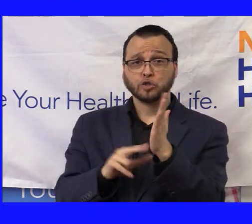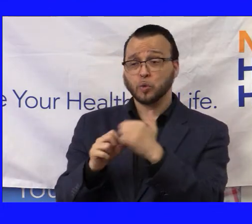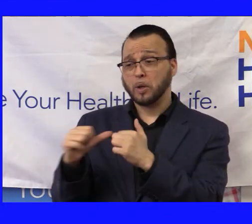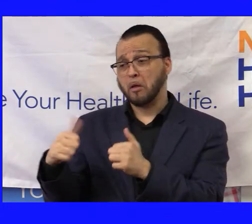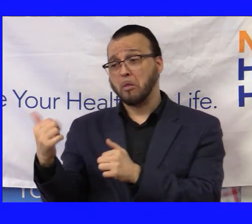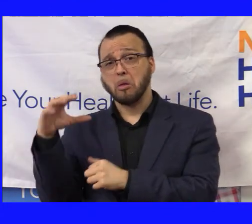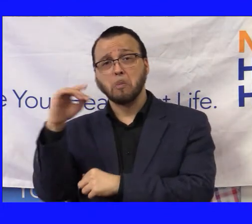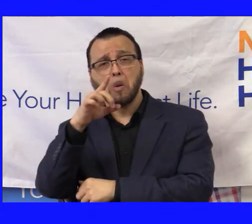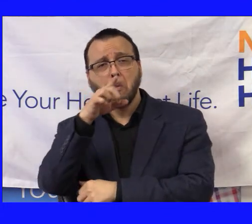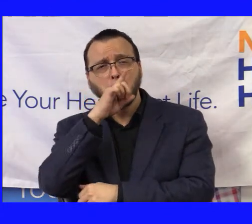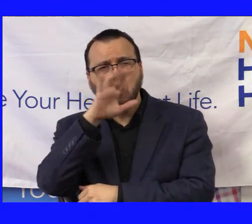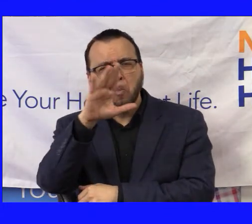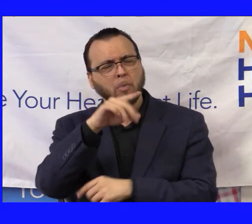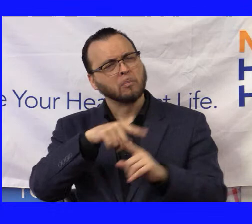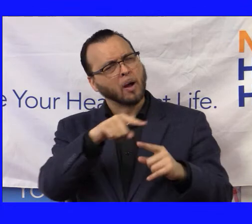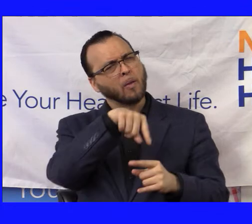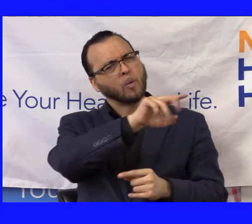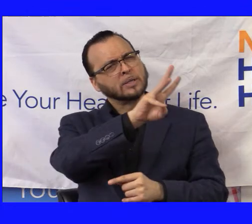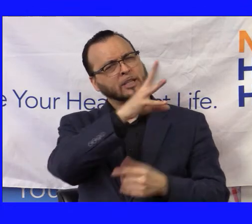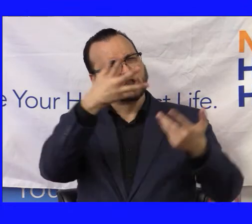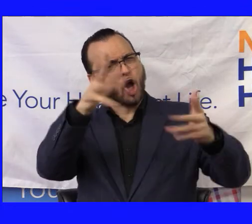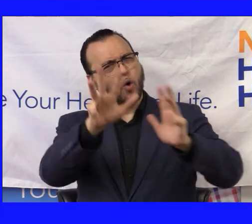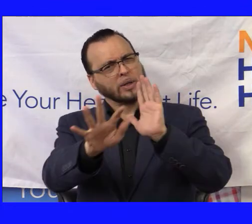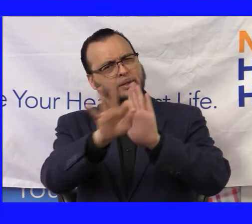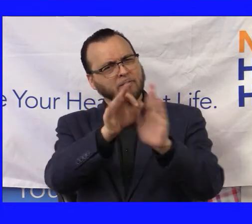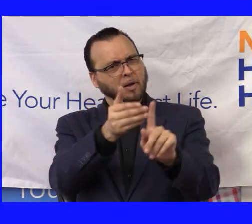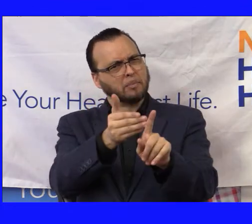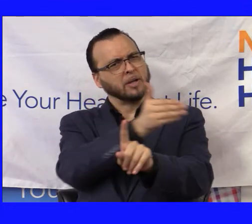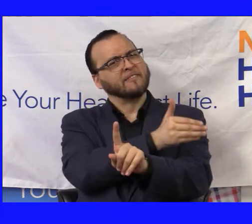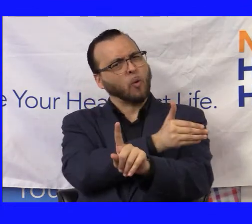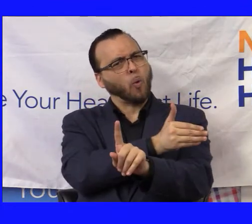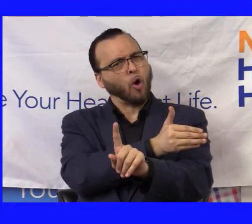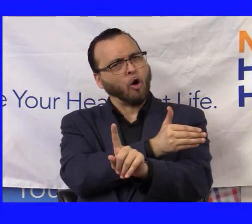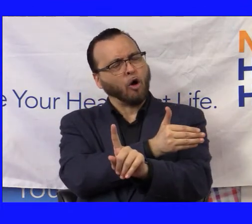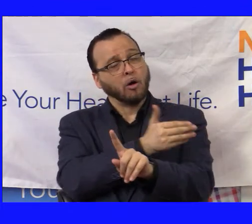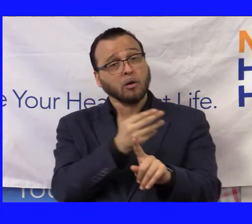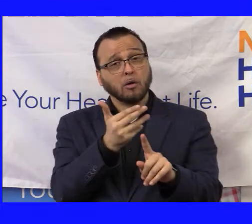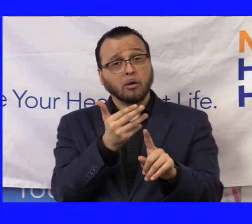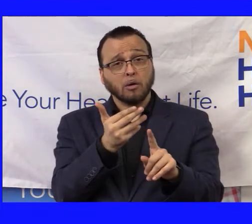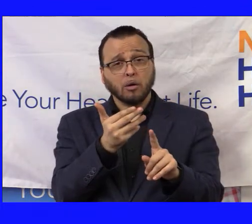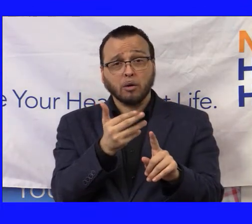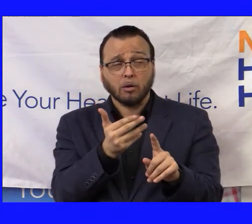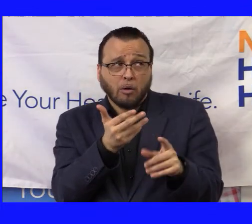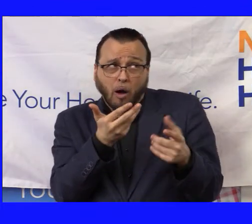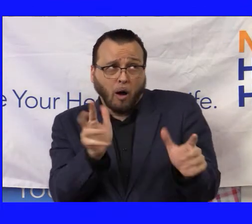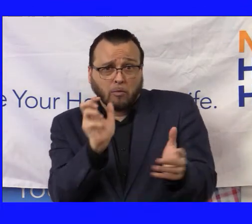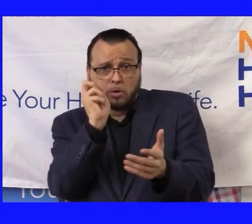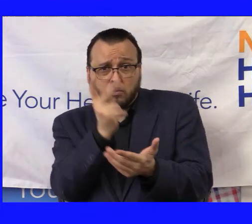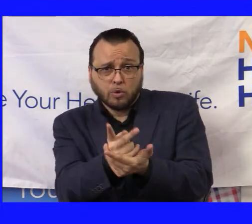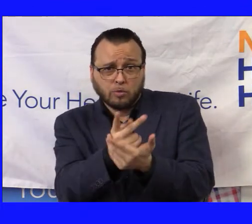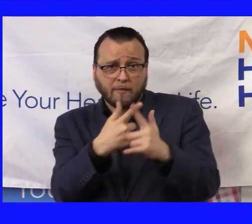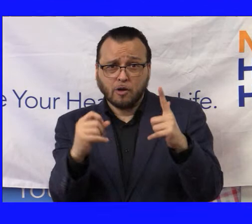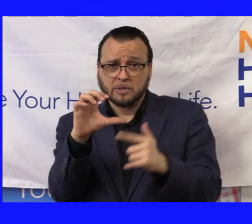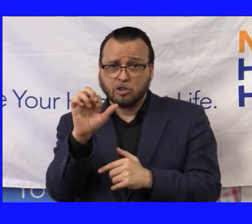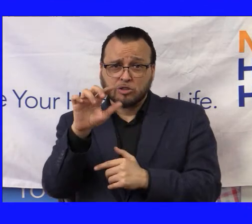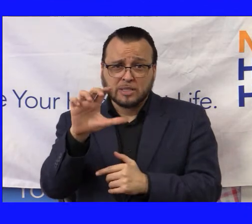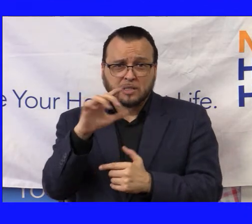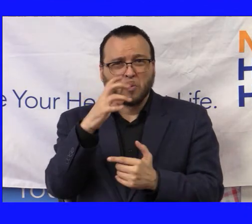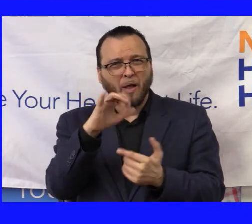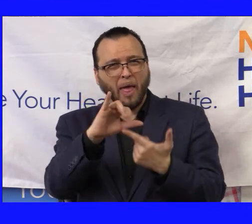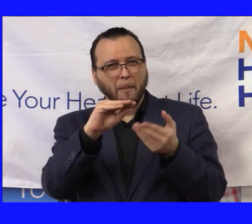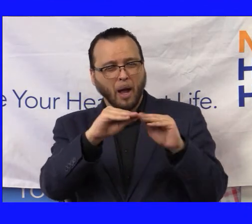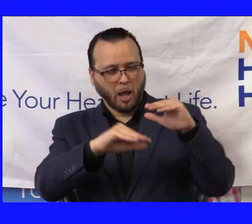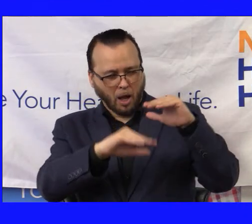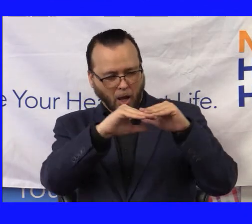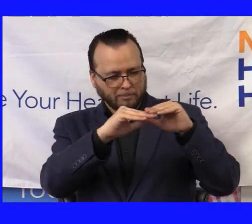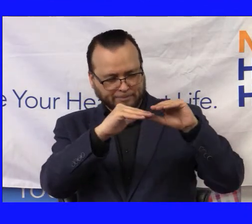use the 6 firms that were selected through our RFP process that was approved through CRC, but to increase the amount of